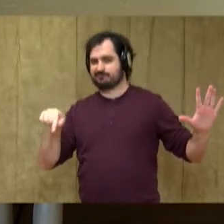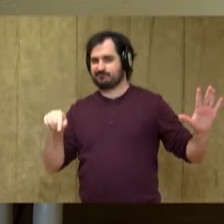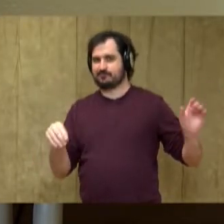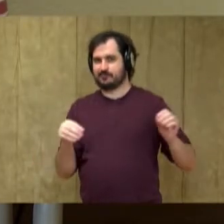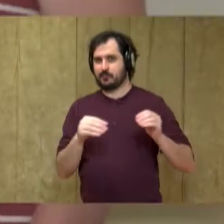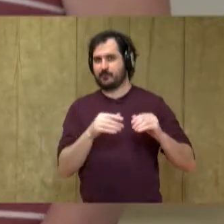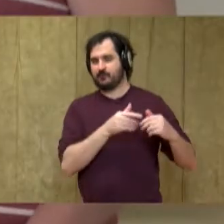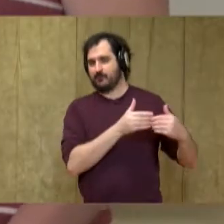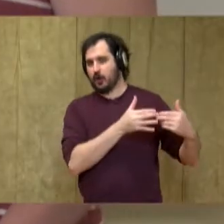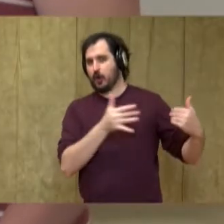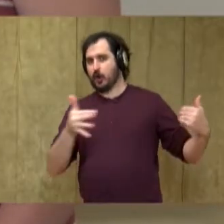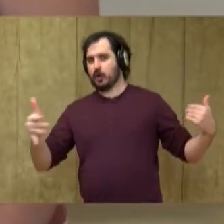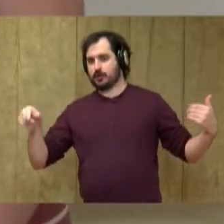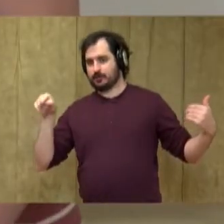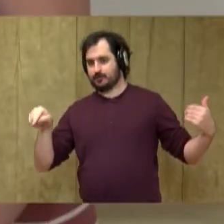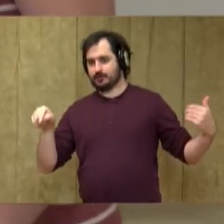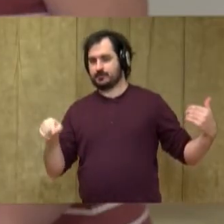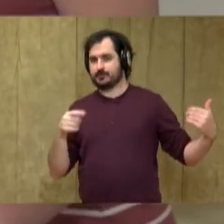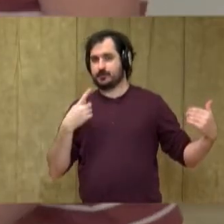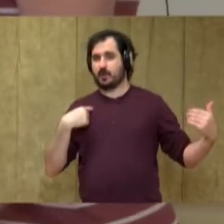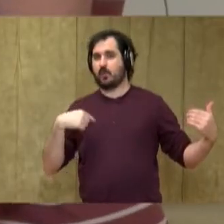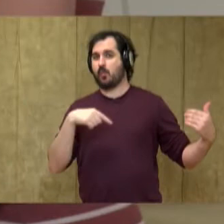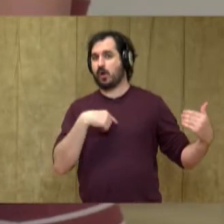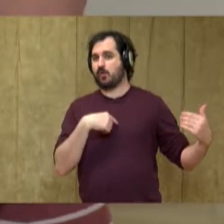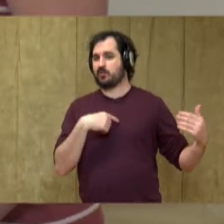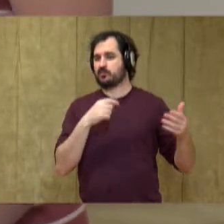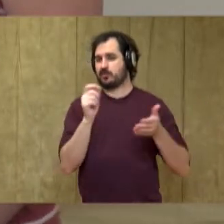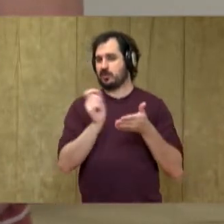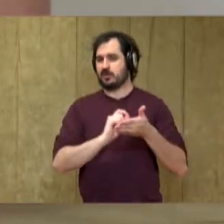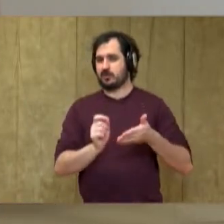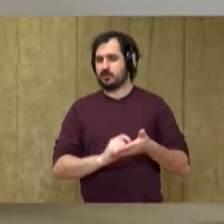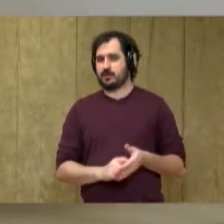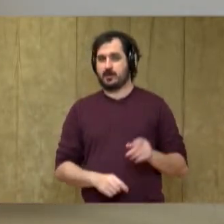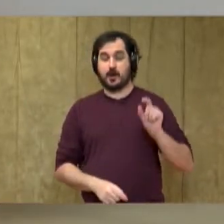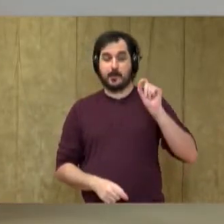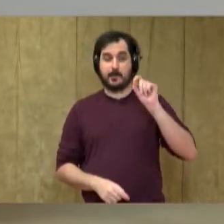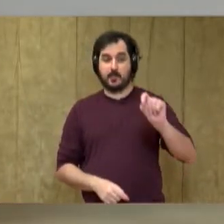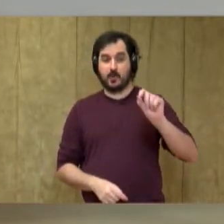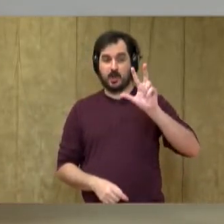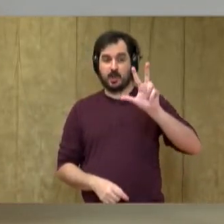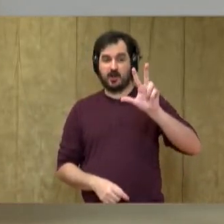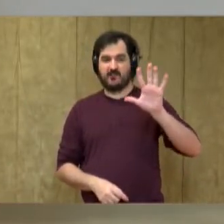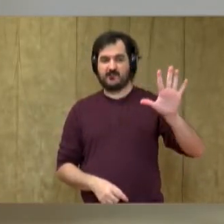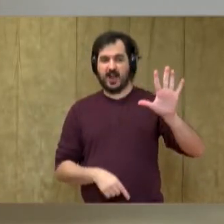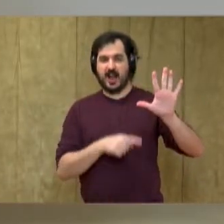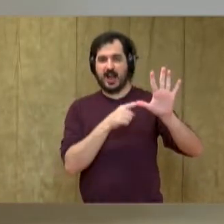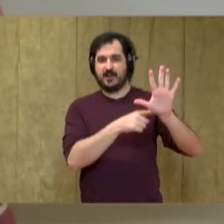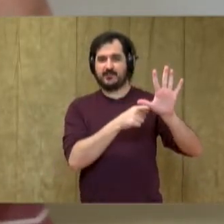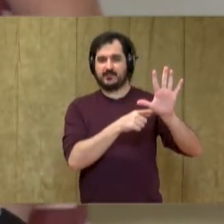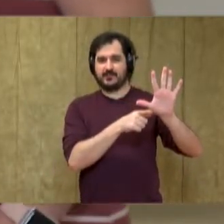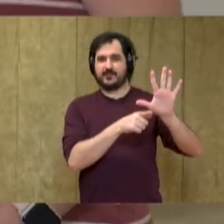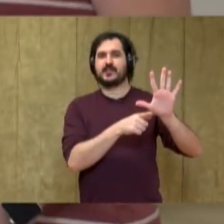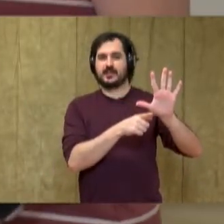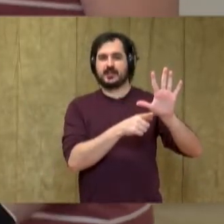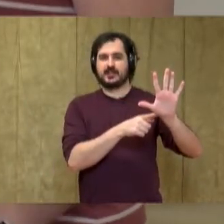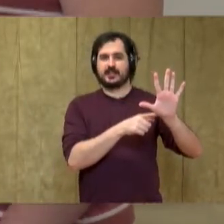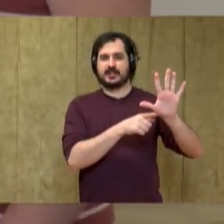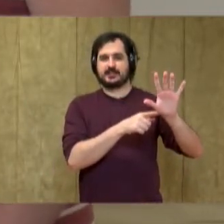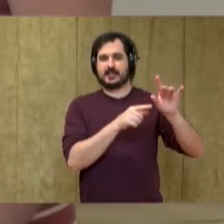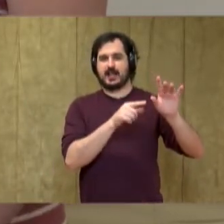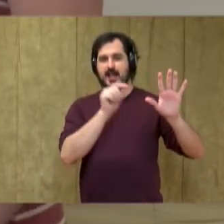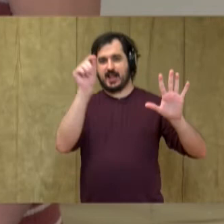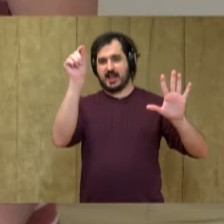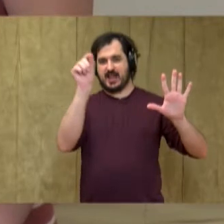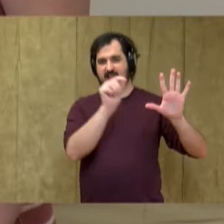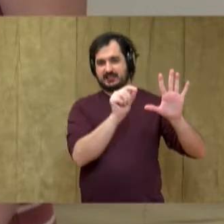right? So we would say 35 hundredths is less than